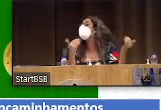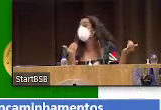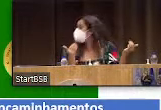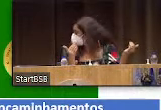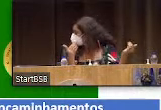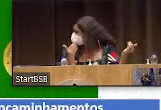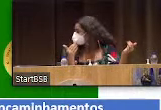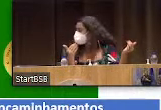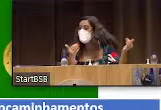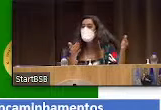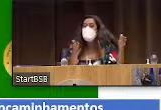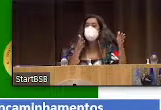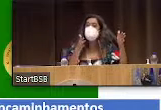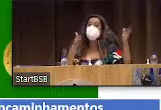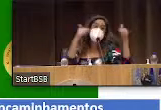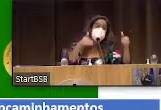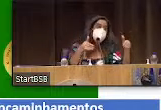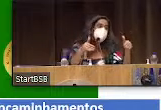to have